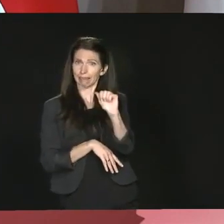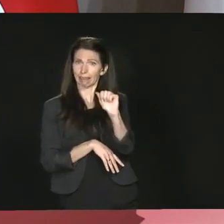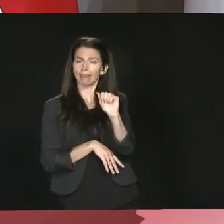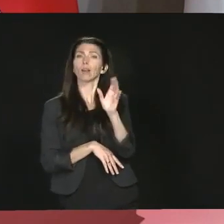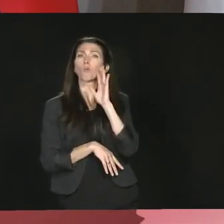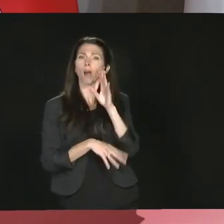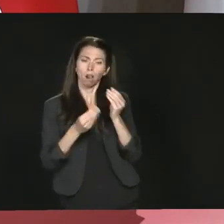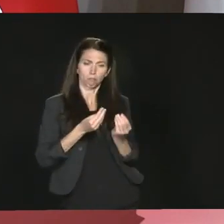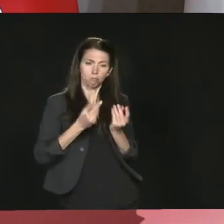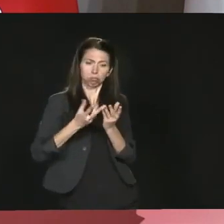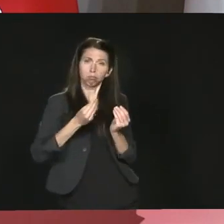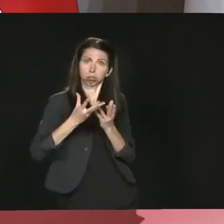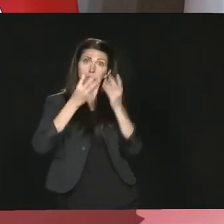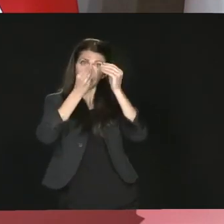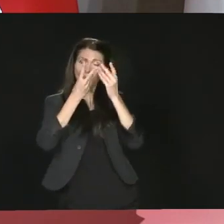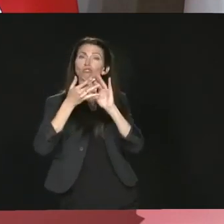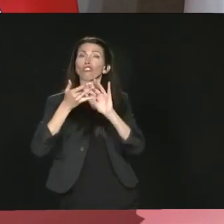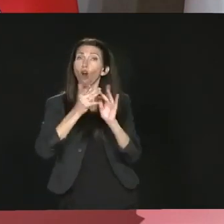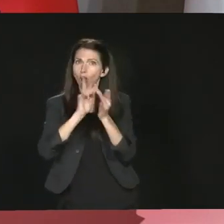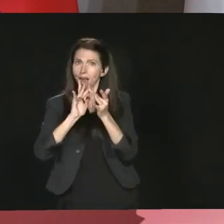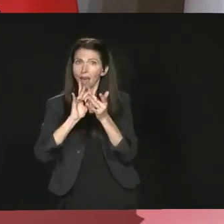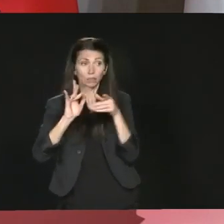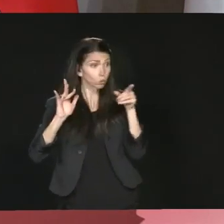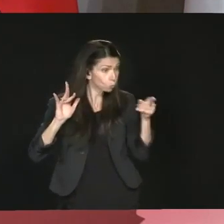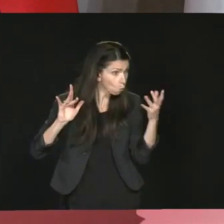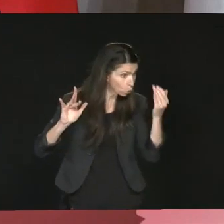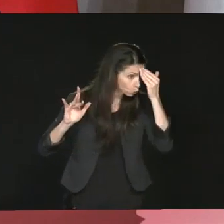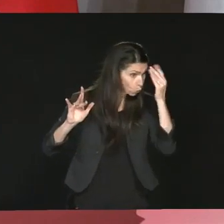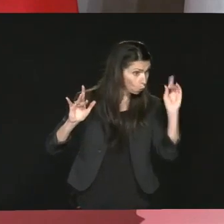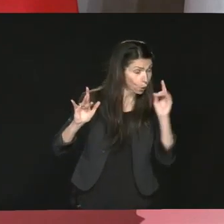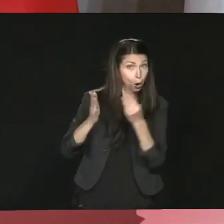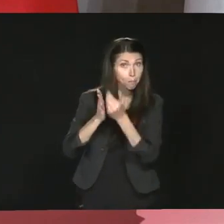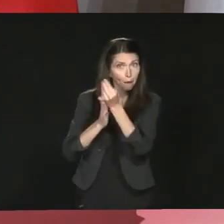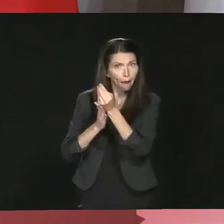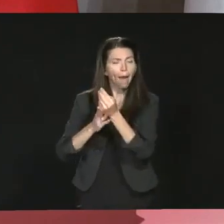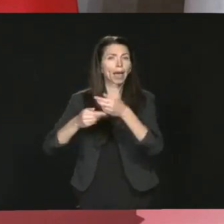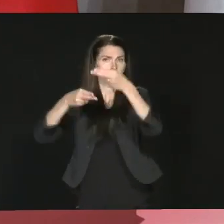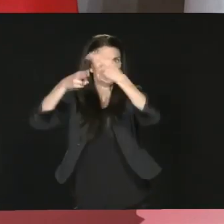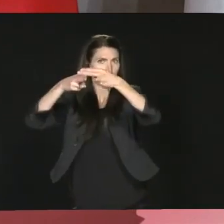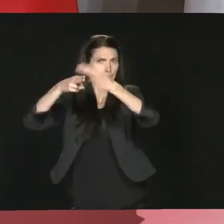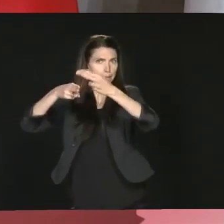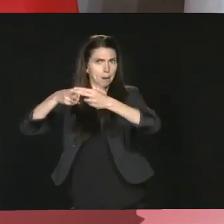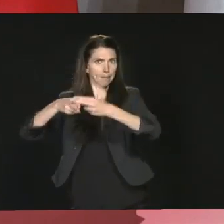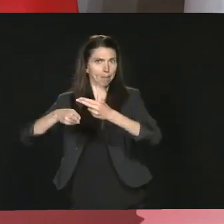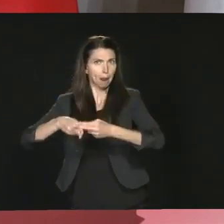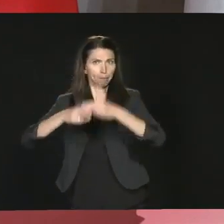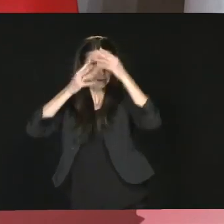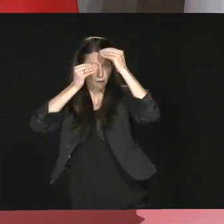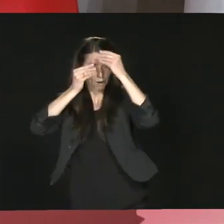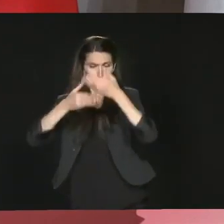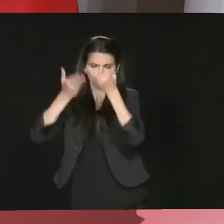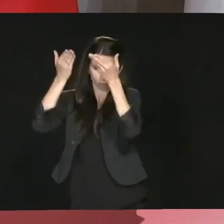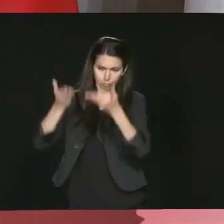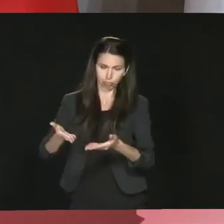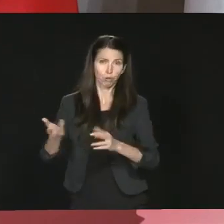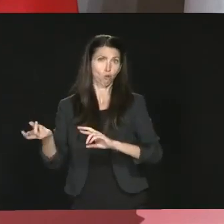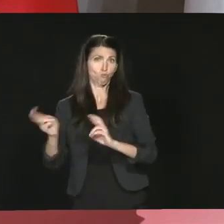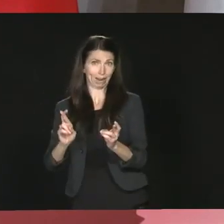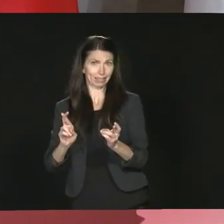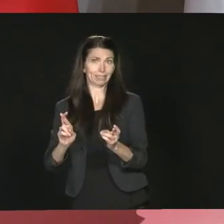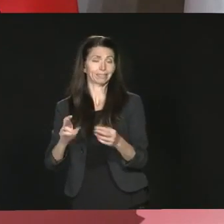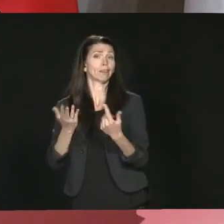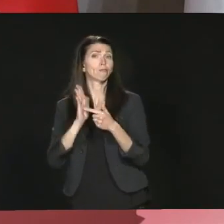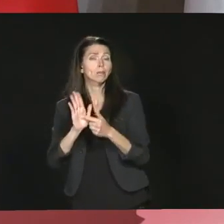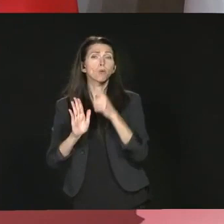resources and information for organizations that are buying and selling personal protective equipment. Ce